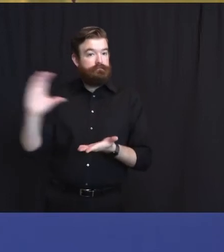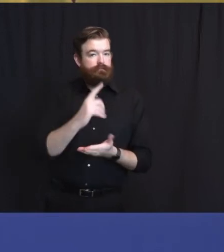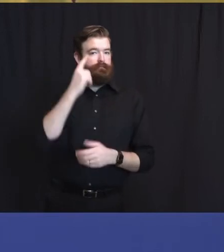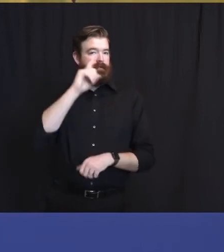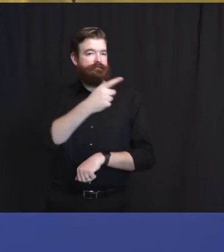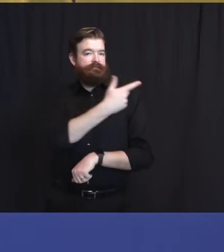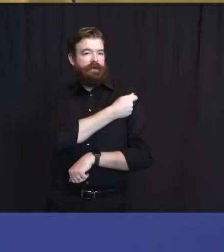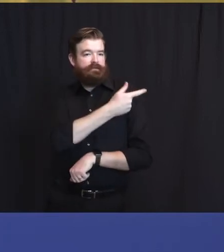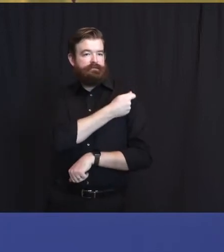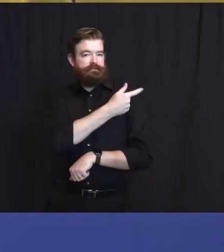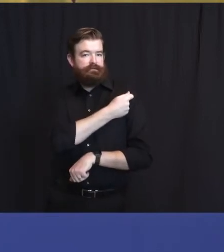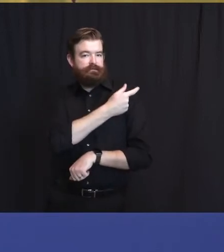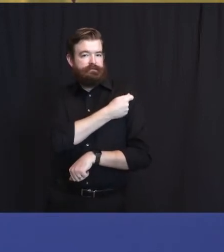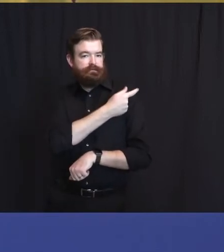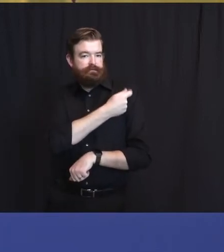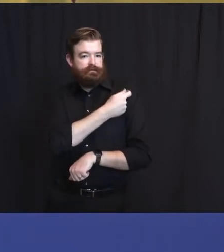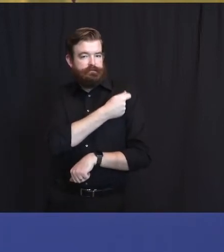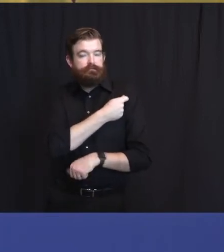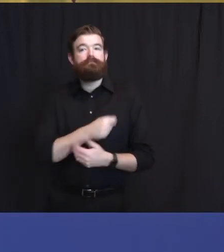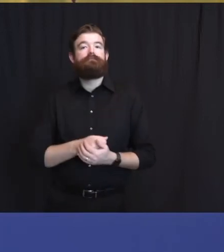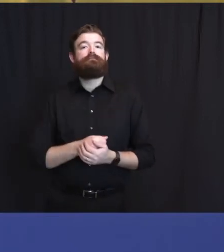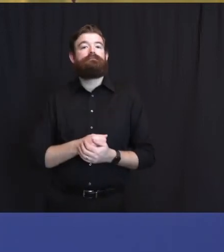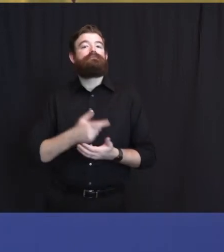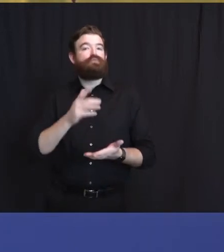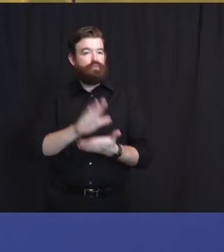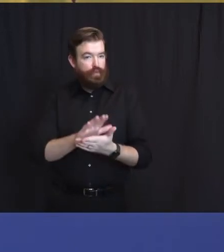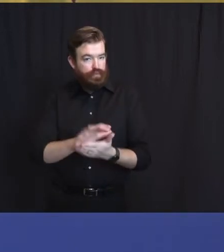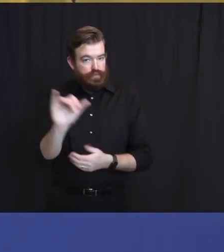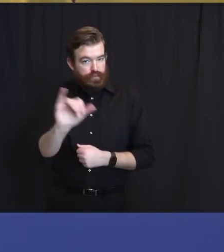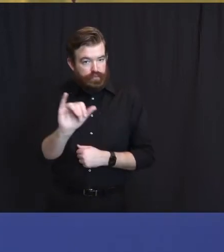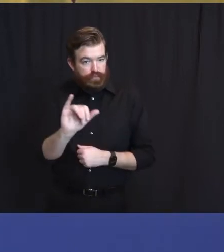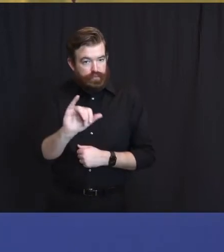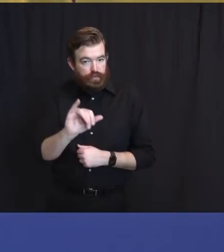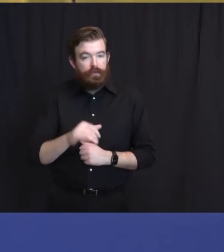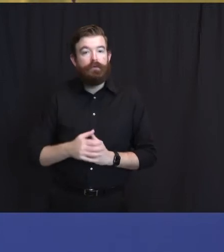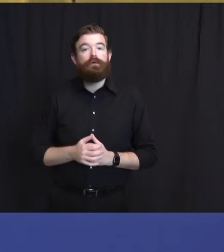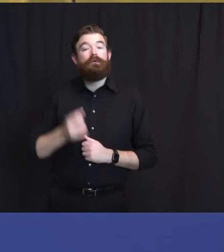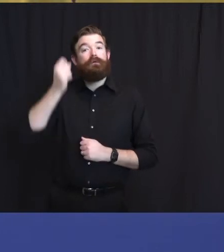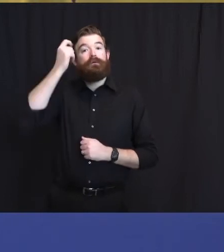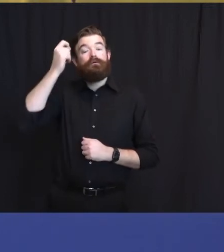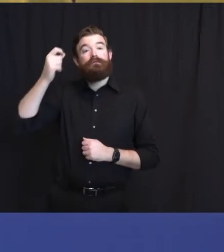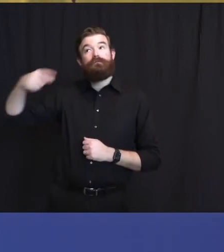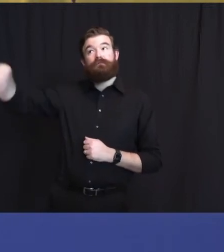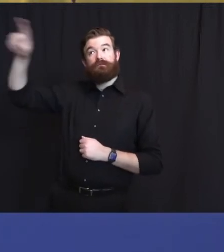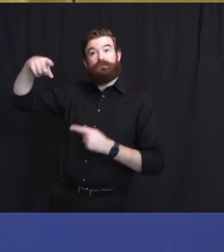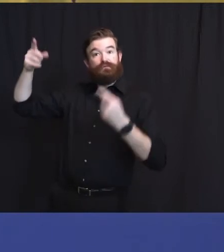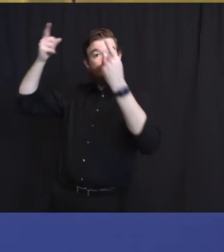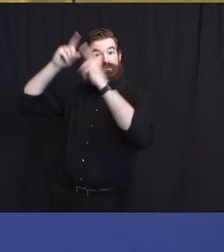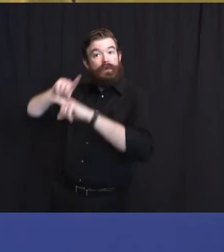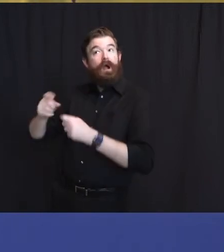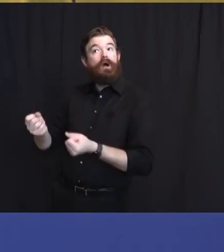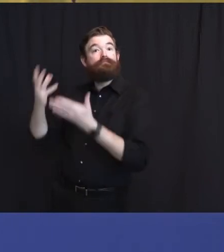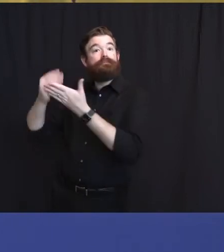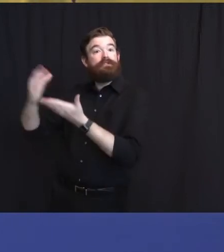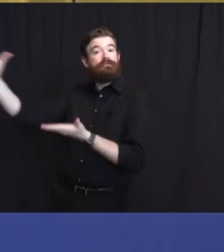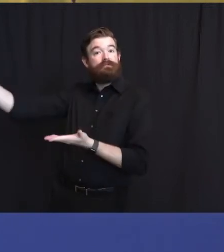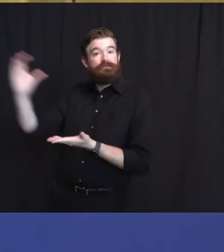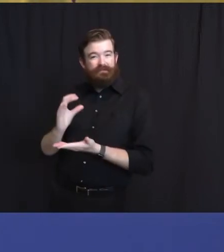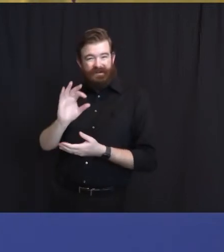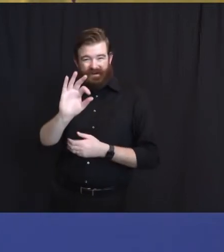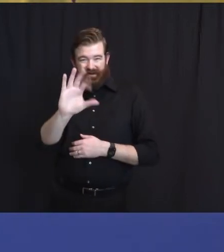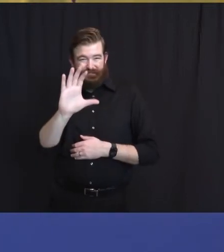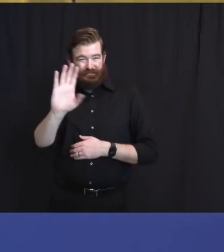schools. But at $900 billion, we are undershooting, and no one should fall into a false sense that the job is